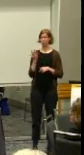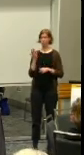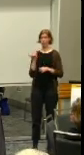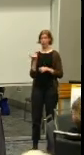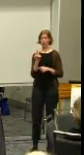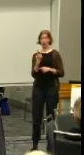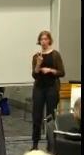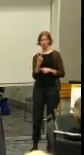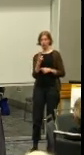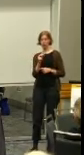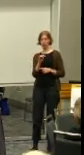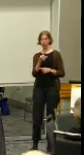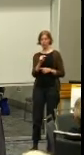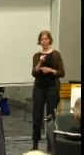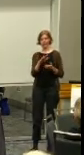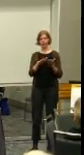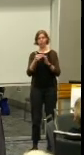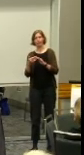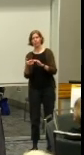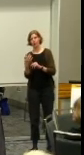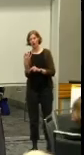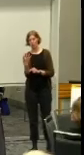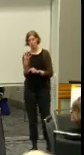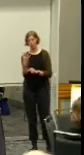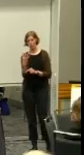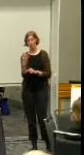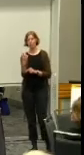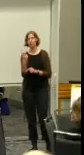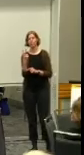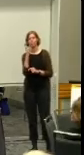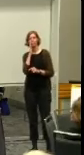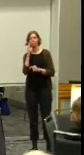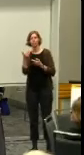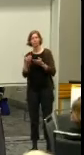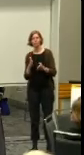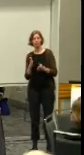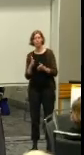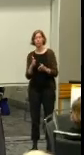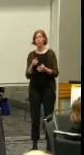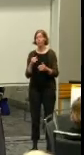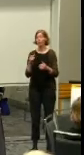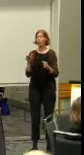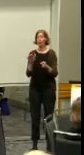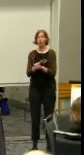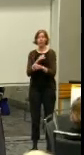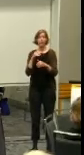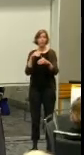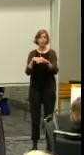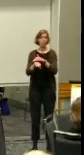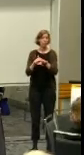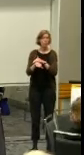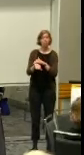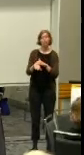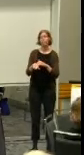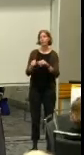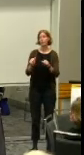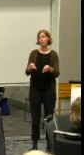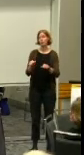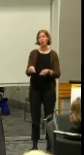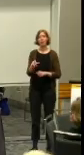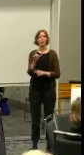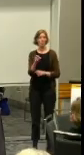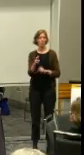to 4 units. These also are either fully accessible or fully adaptable. We really wanted to